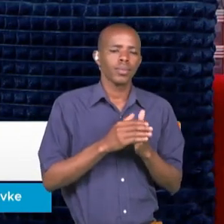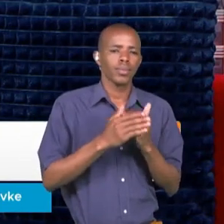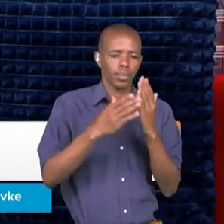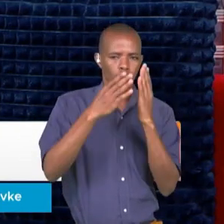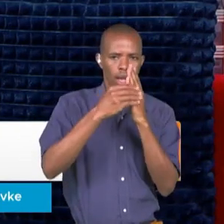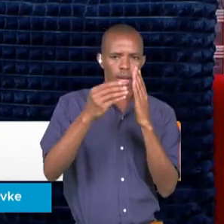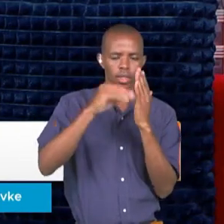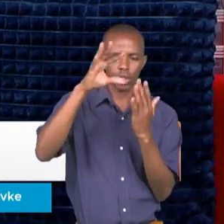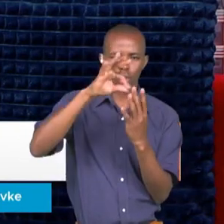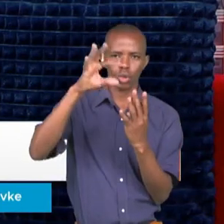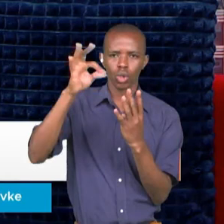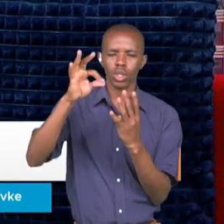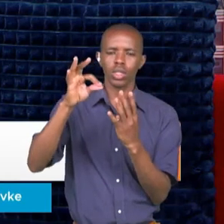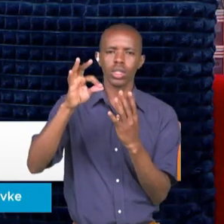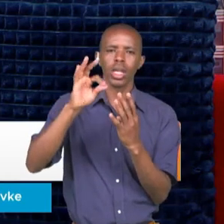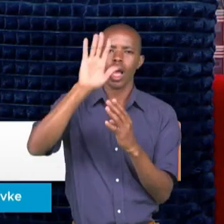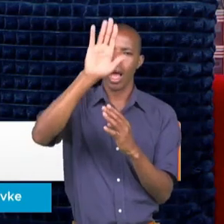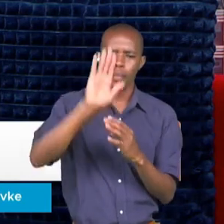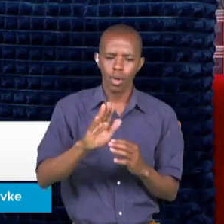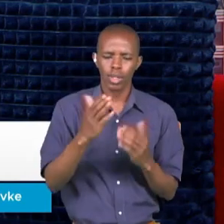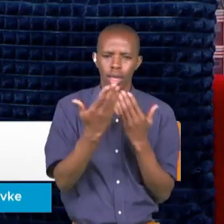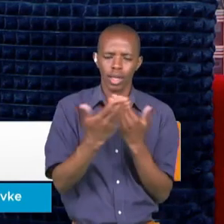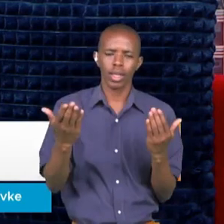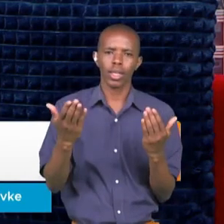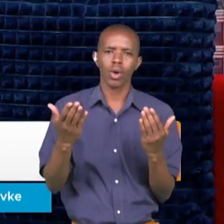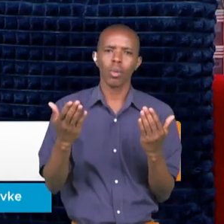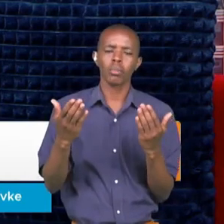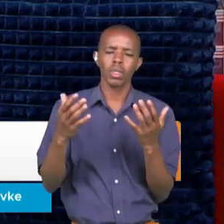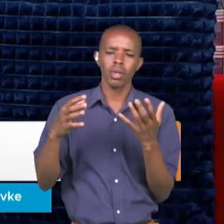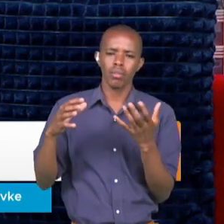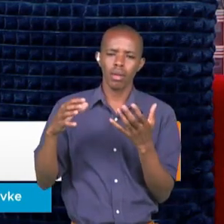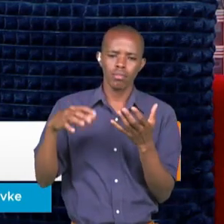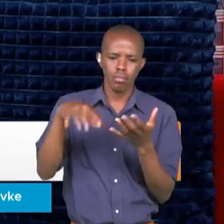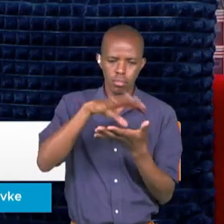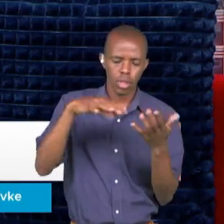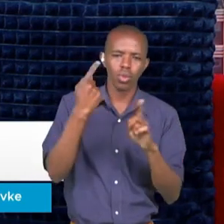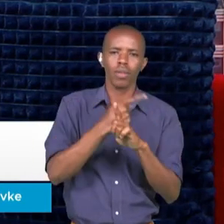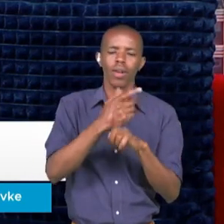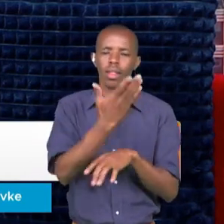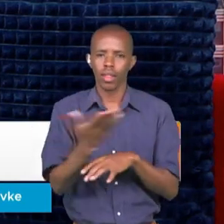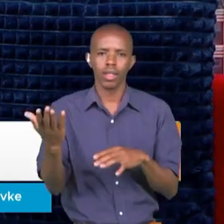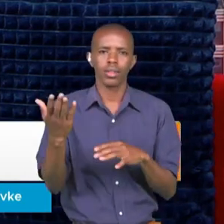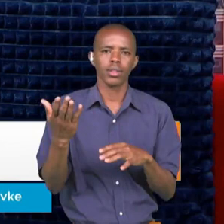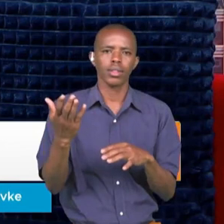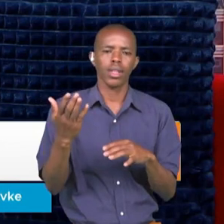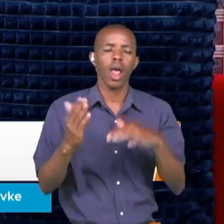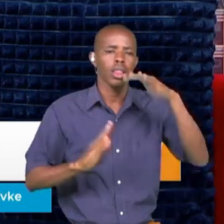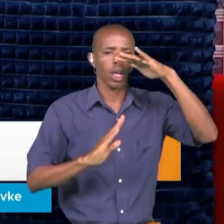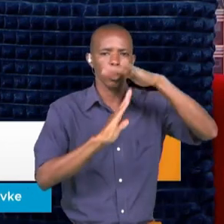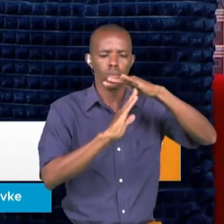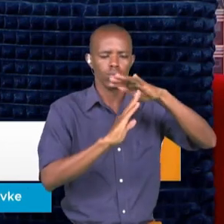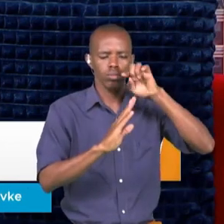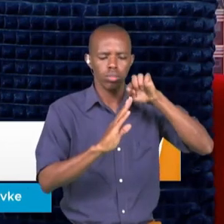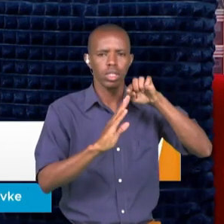Career choice. I would say it is a factor. It is a mix of several factors. Okay. And at the top is